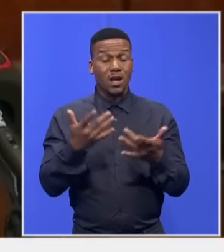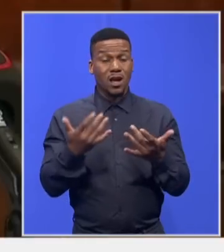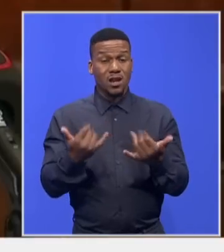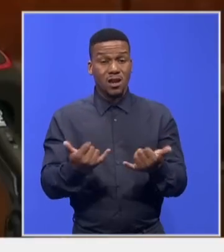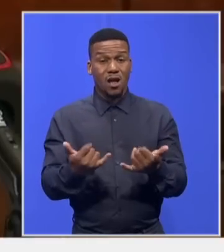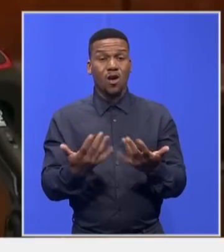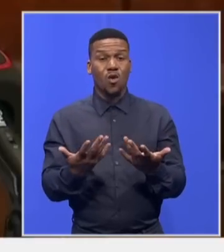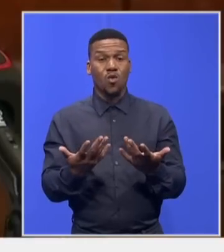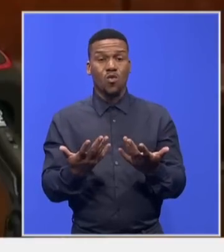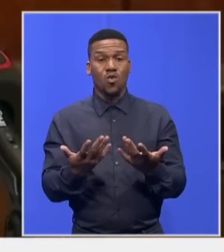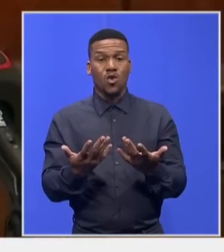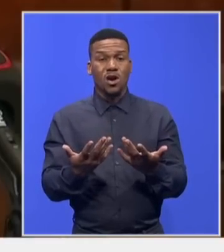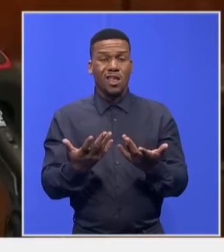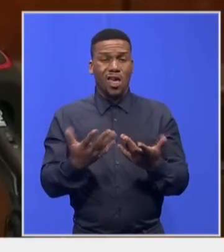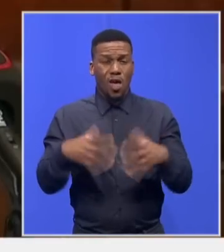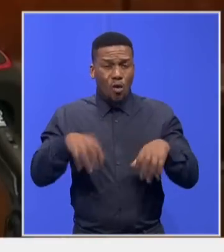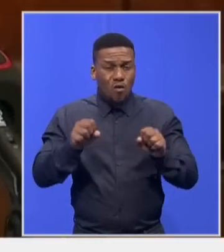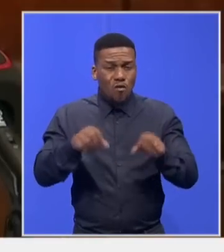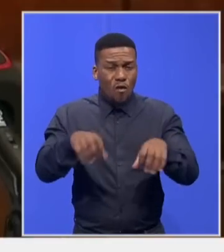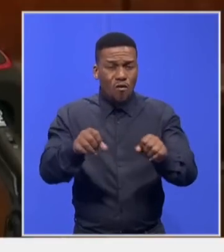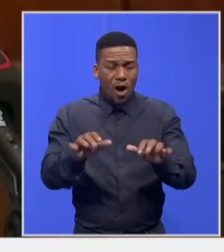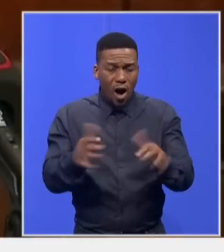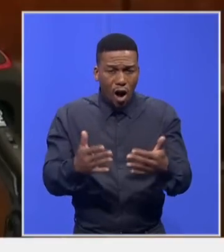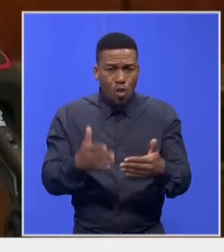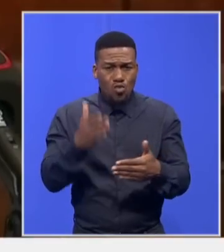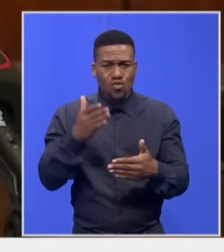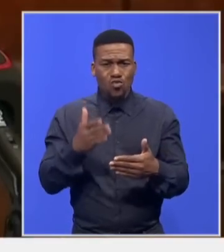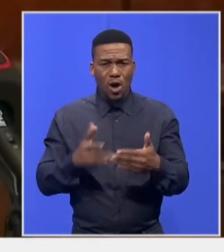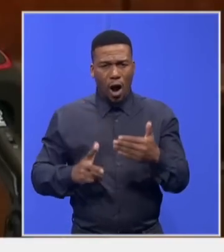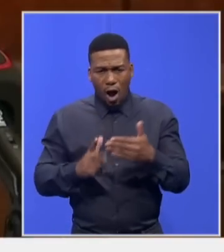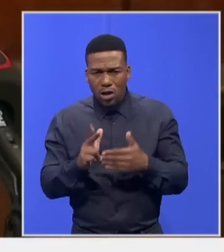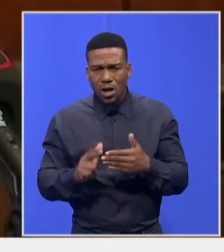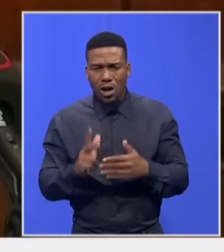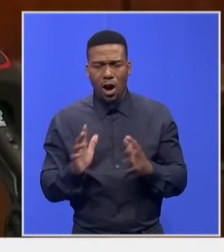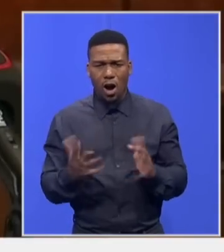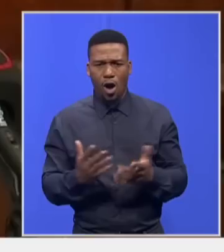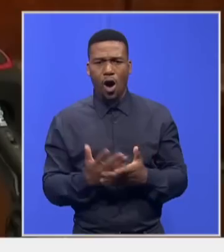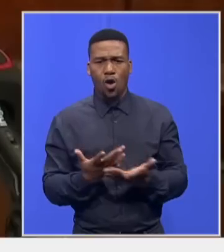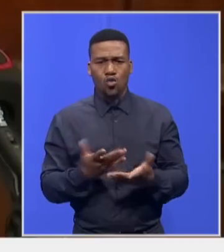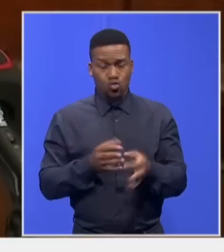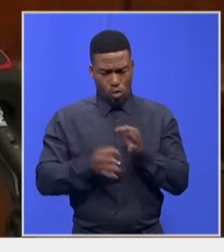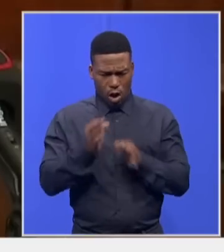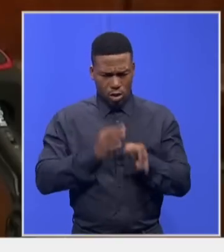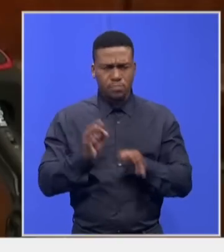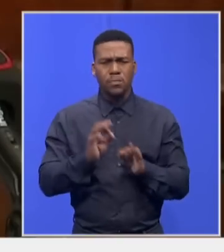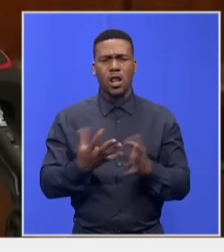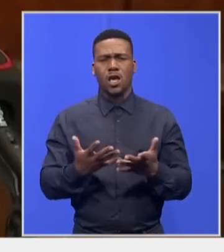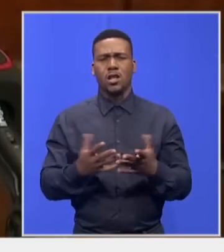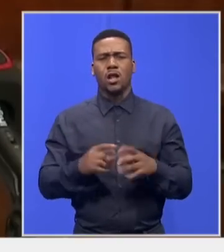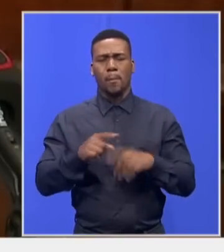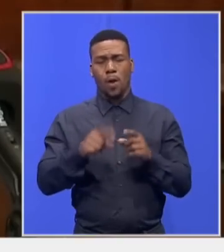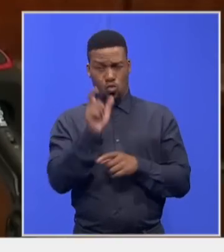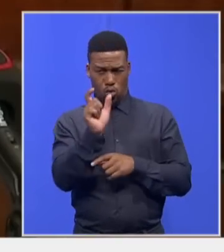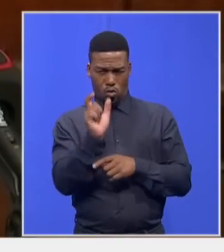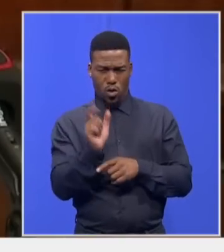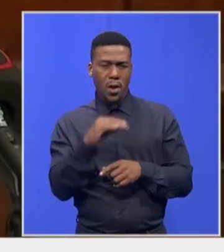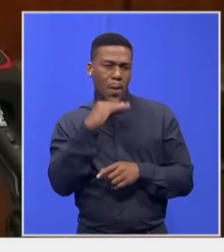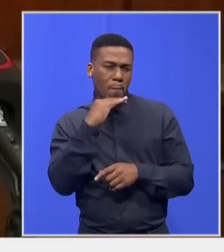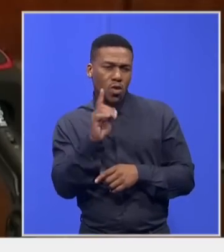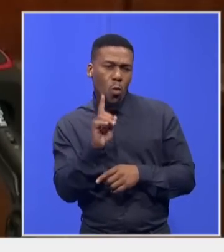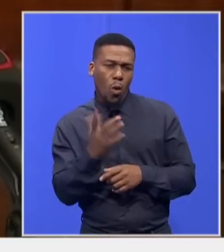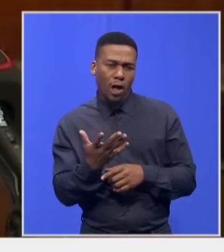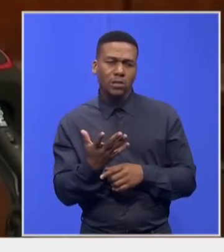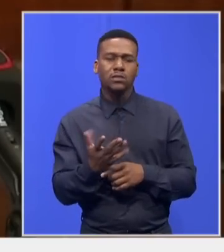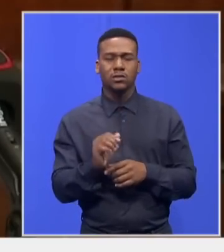planning, issues around outage slips, and I'll explain what the technical definitions are on that. Just make sure that I